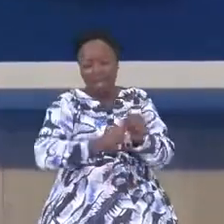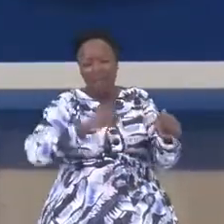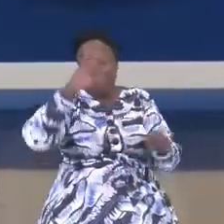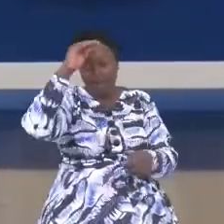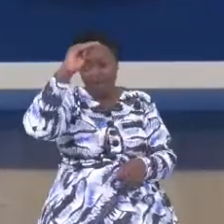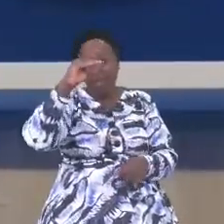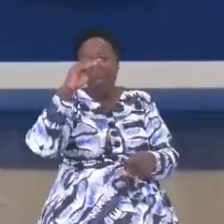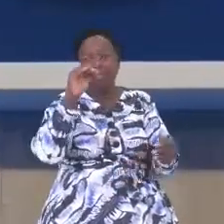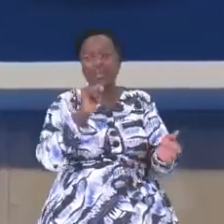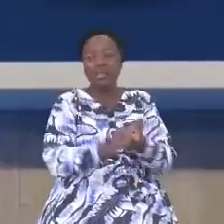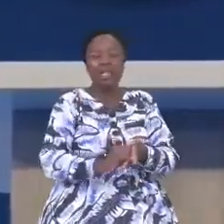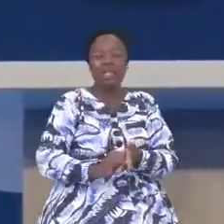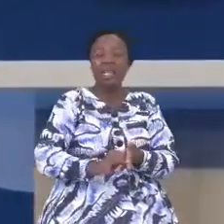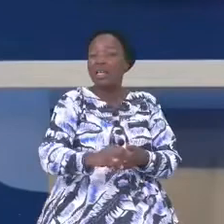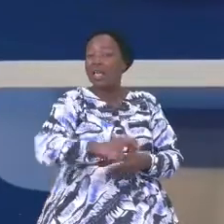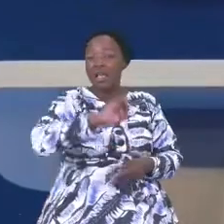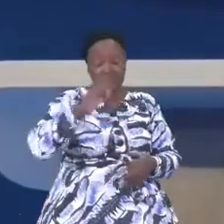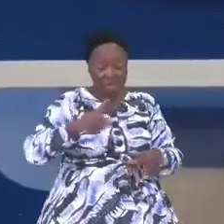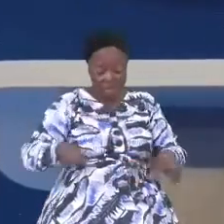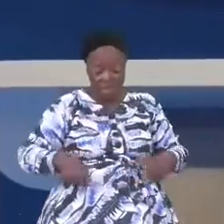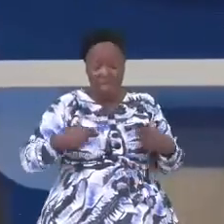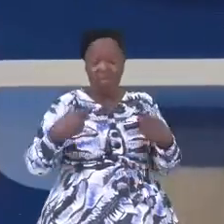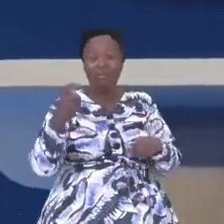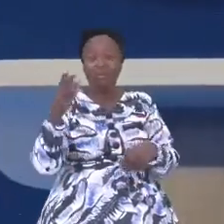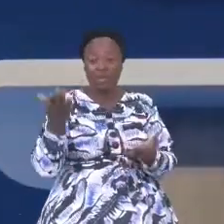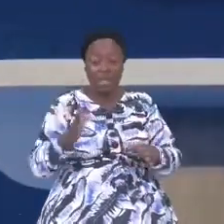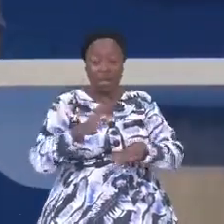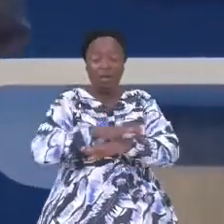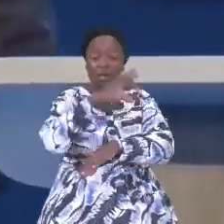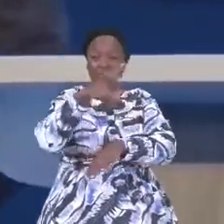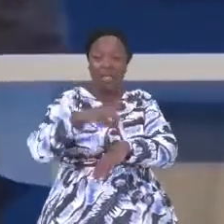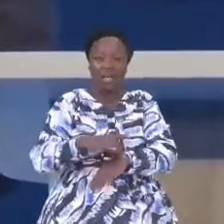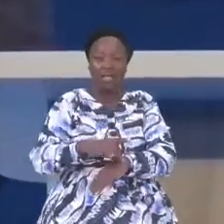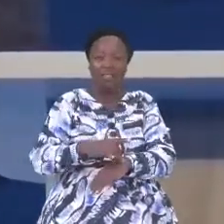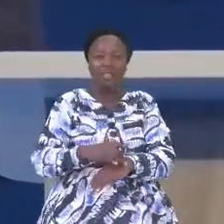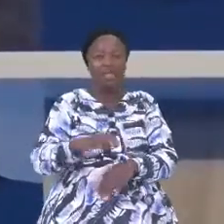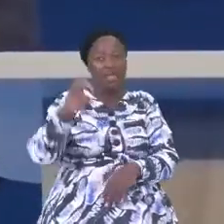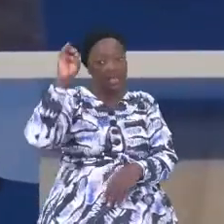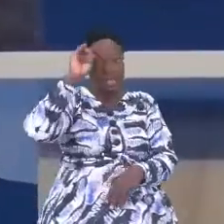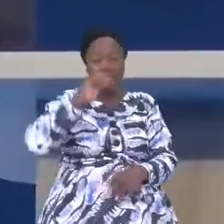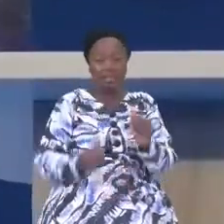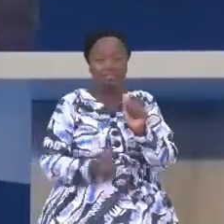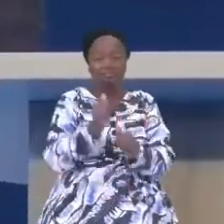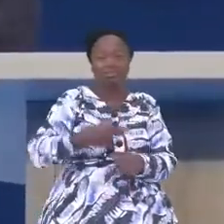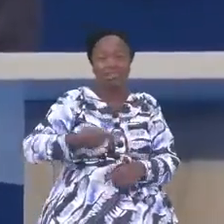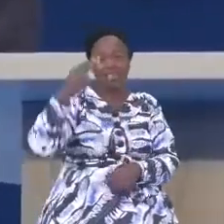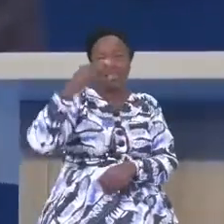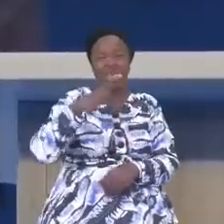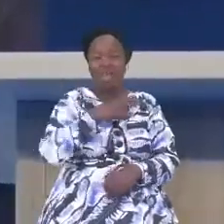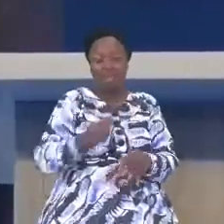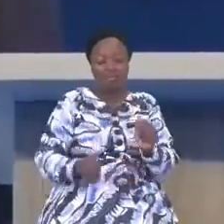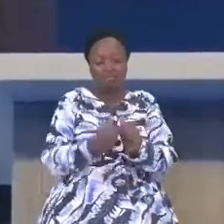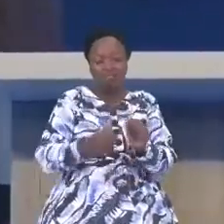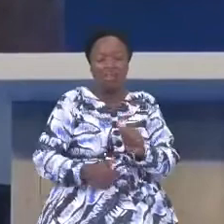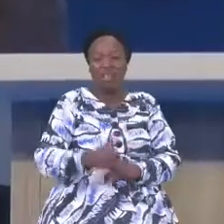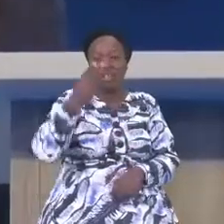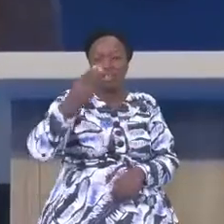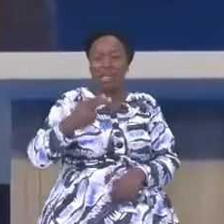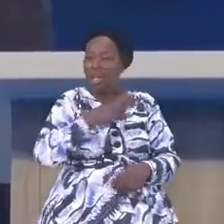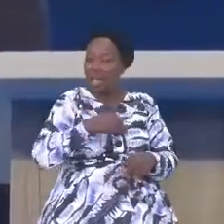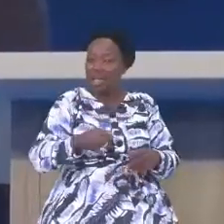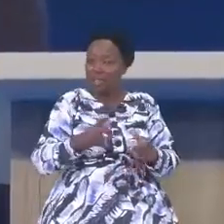that ever lived on the face of the earth is higher, is greater. And